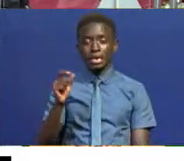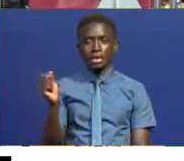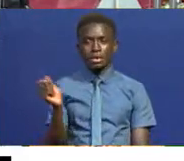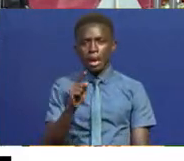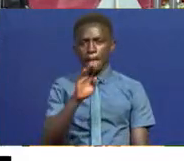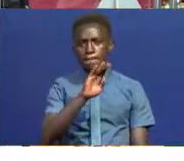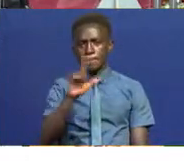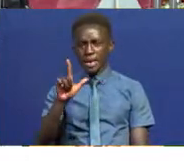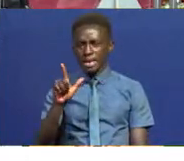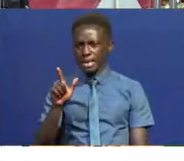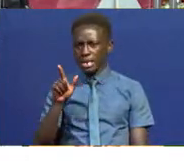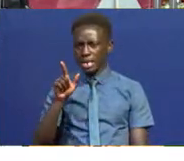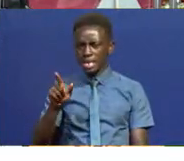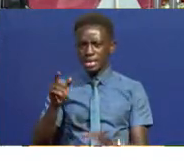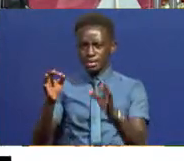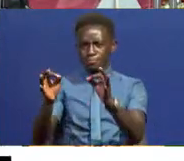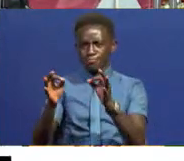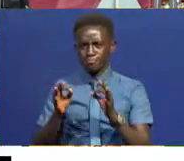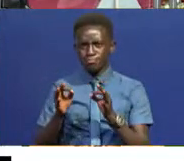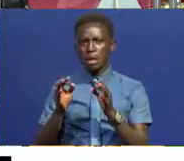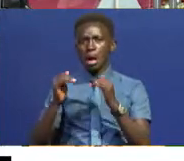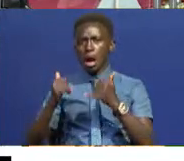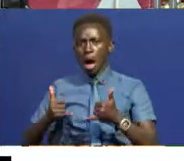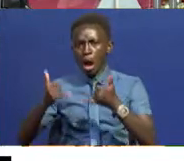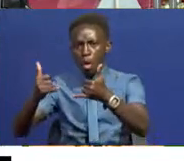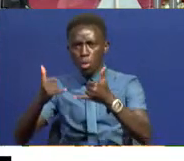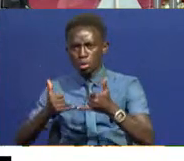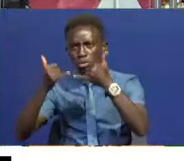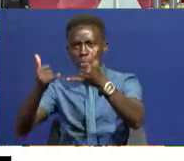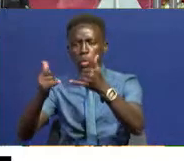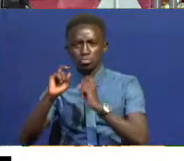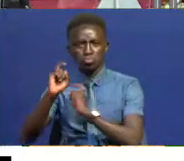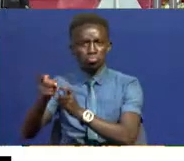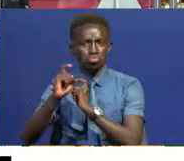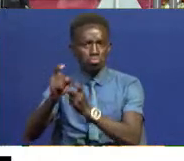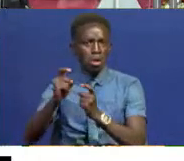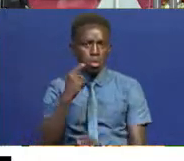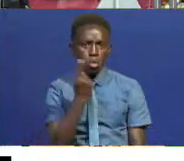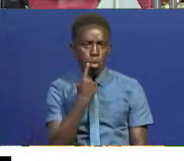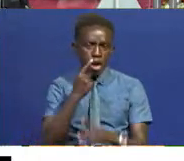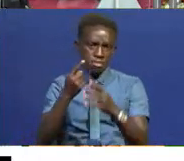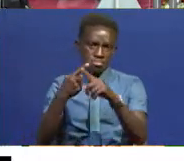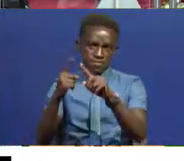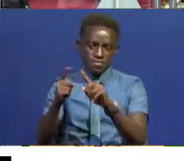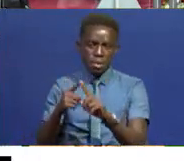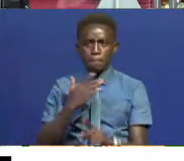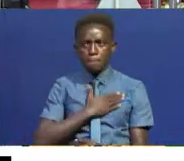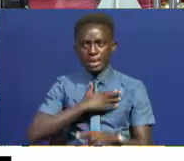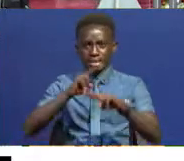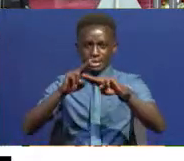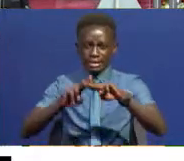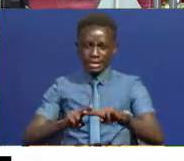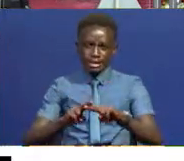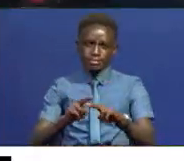the Wage Bill Accountability Awards, to be given to several. So if we can take our seats kindly,